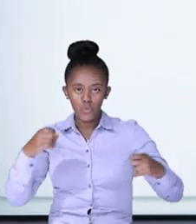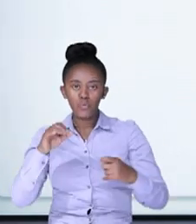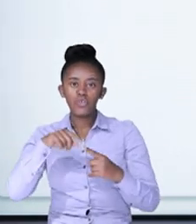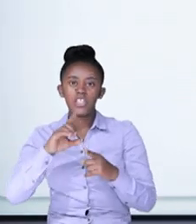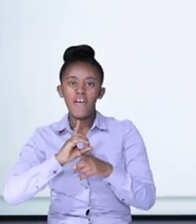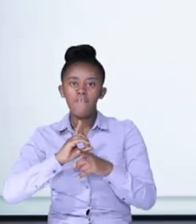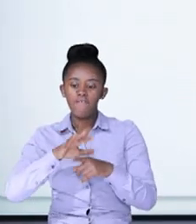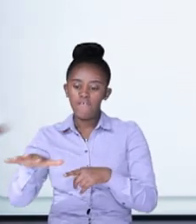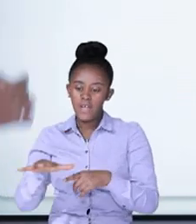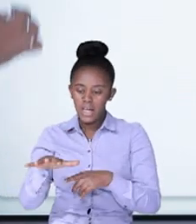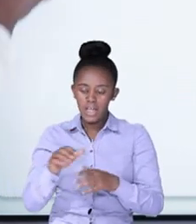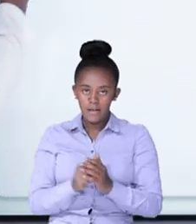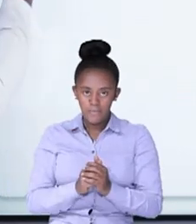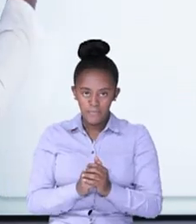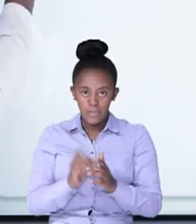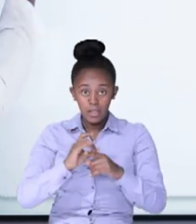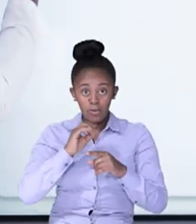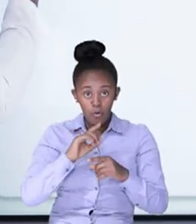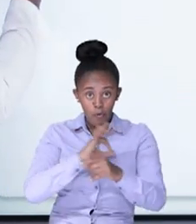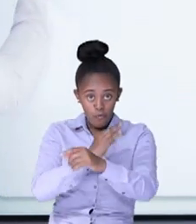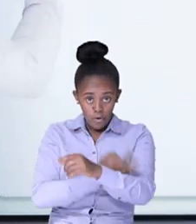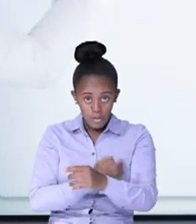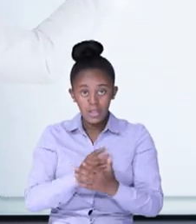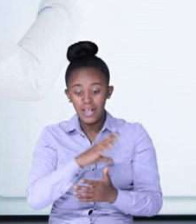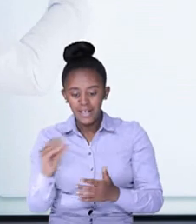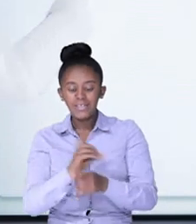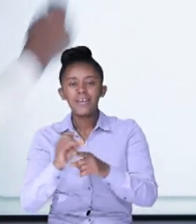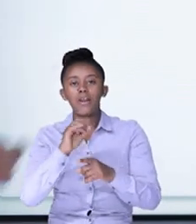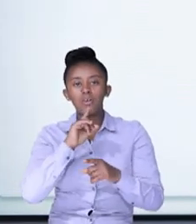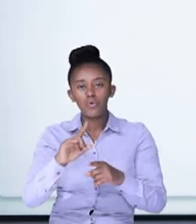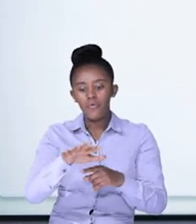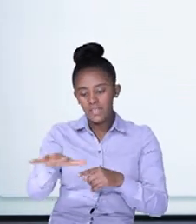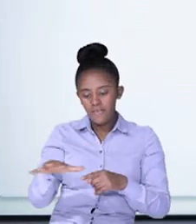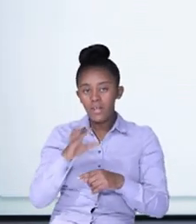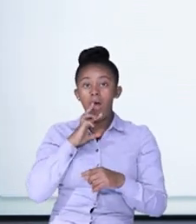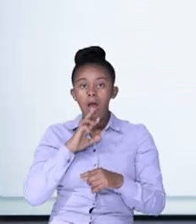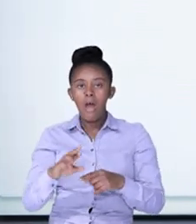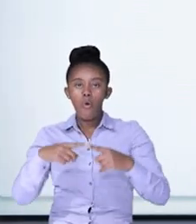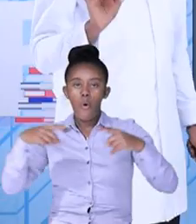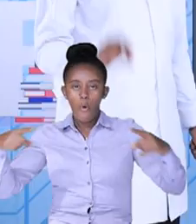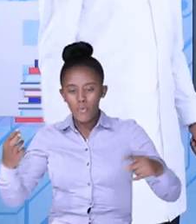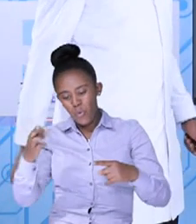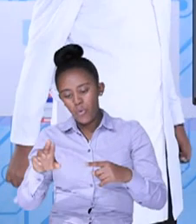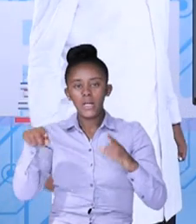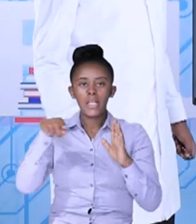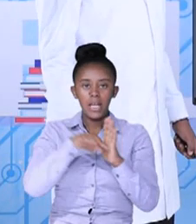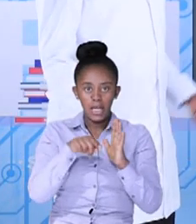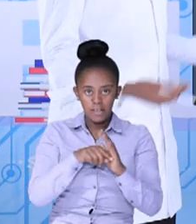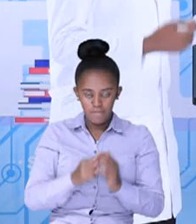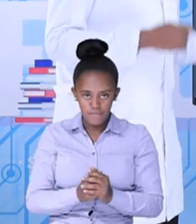field. The direction of the force and the direction of the field are opposite for negative point